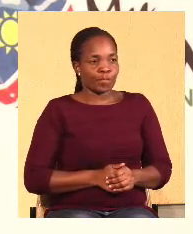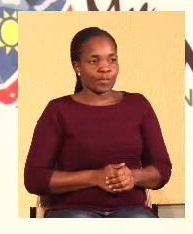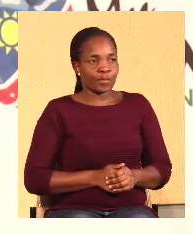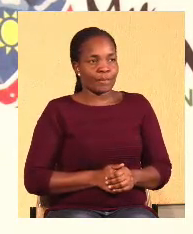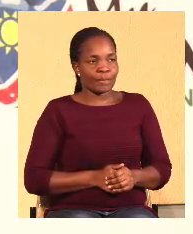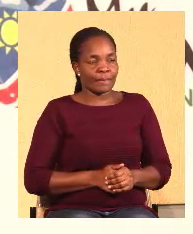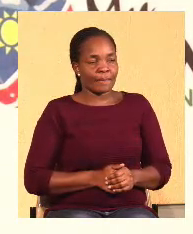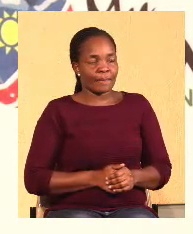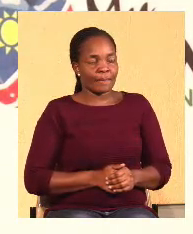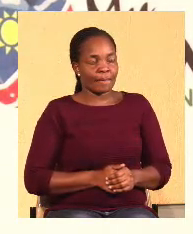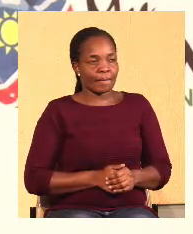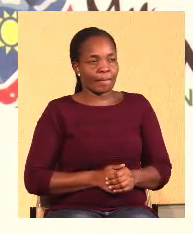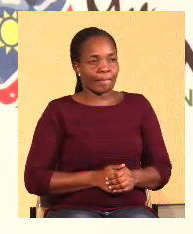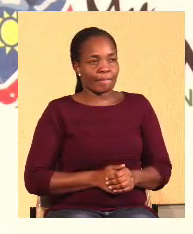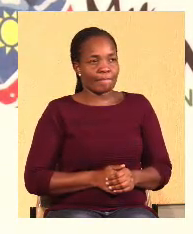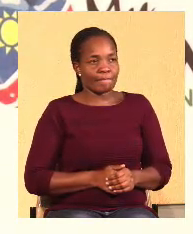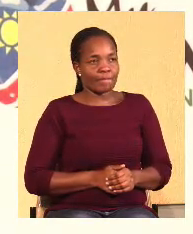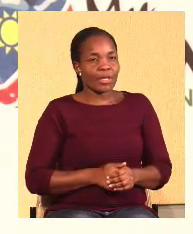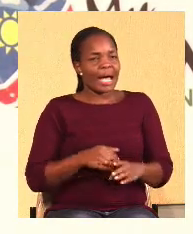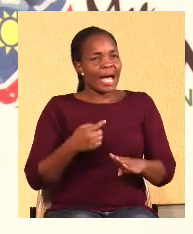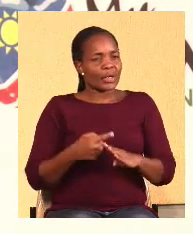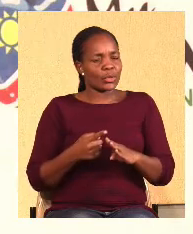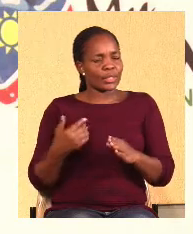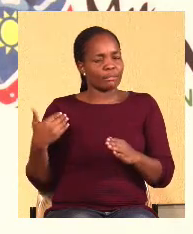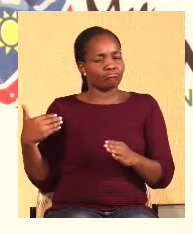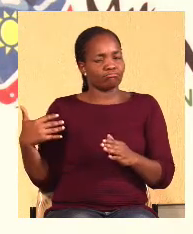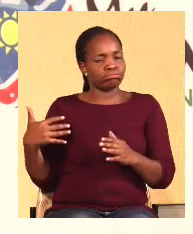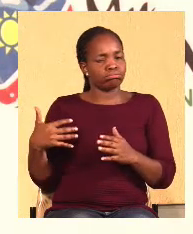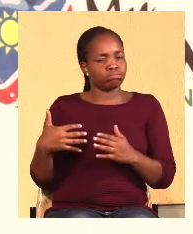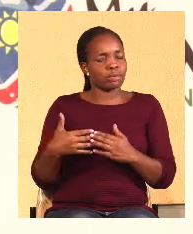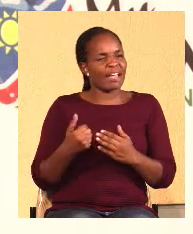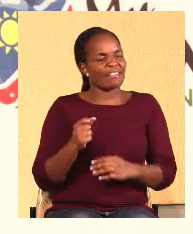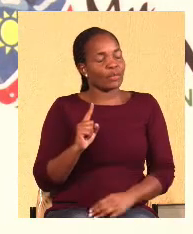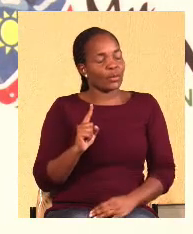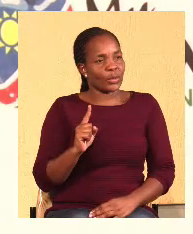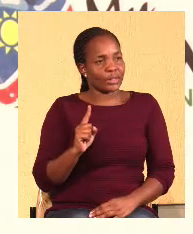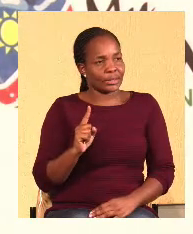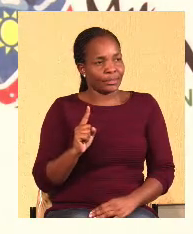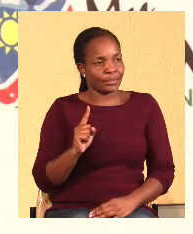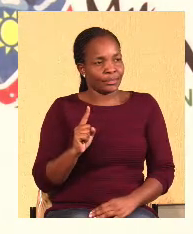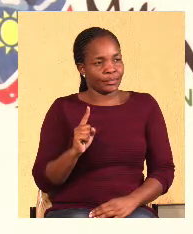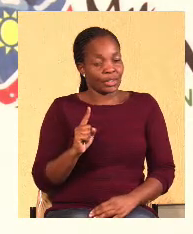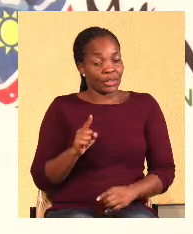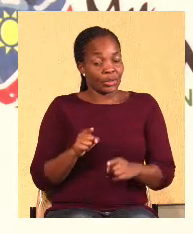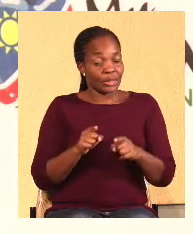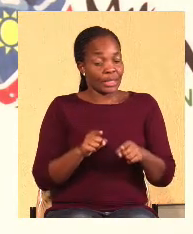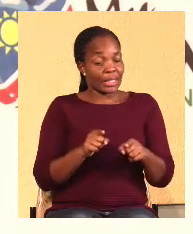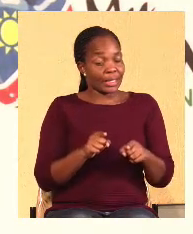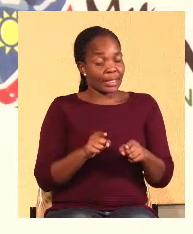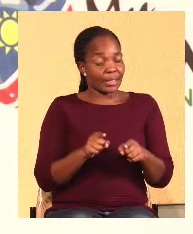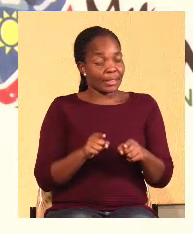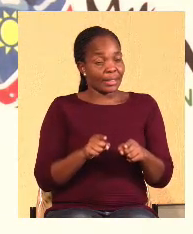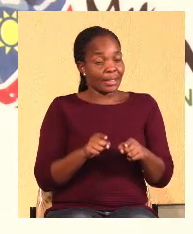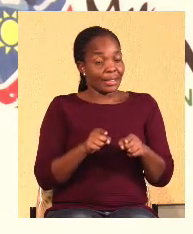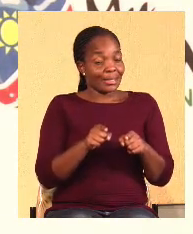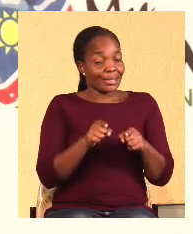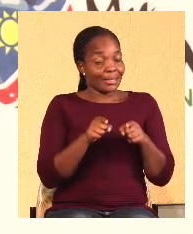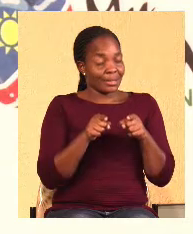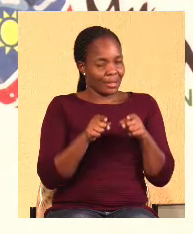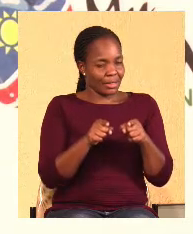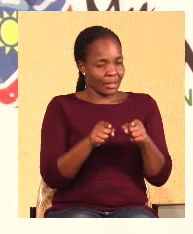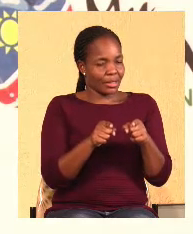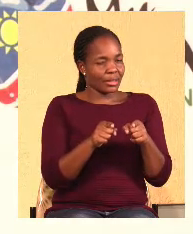decision, there has been always an issue about how can we then manage